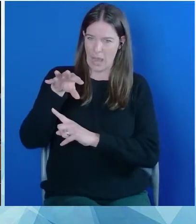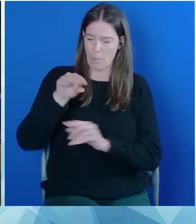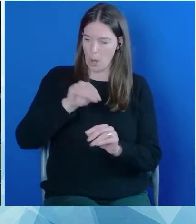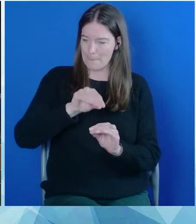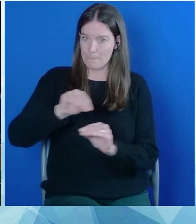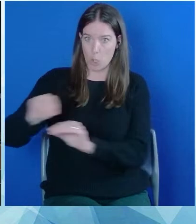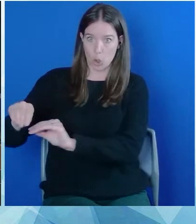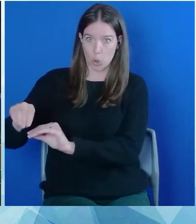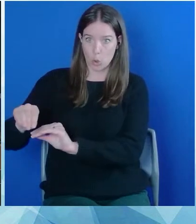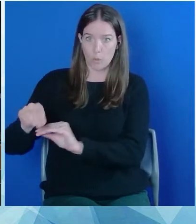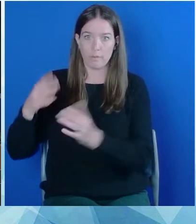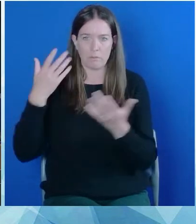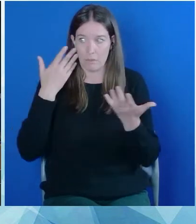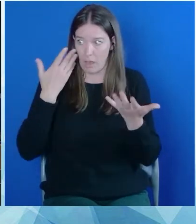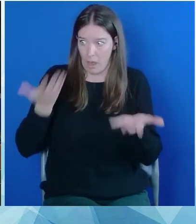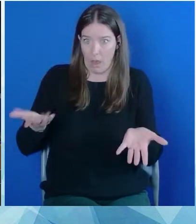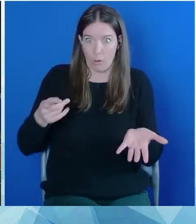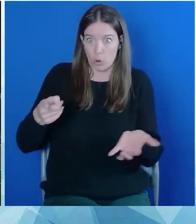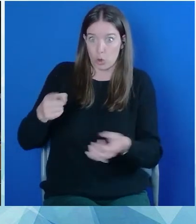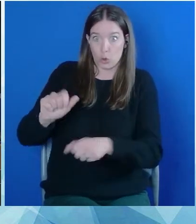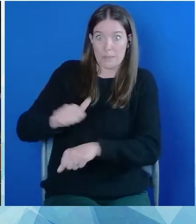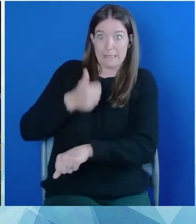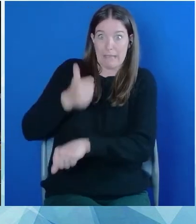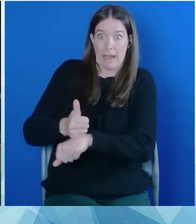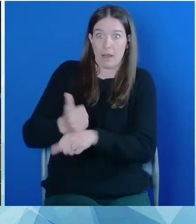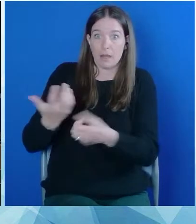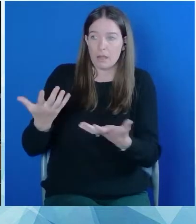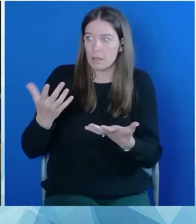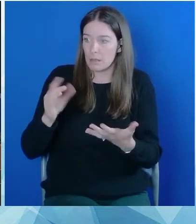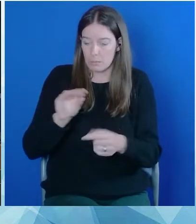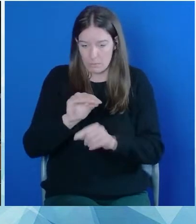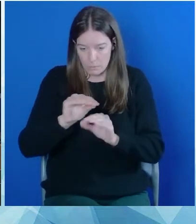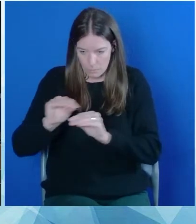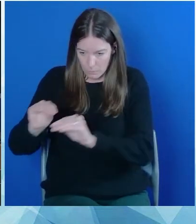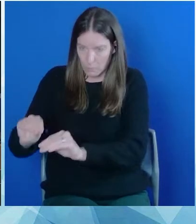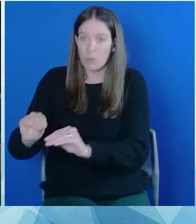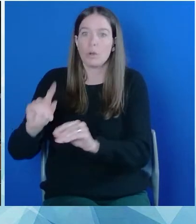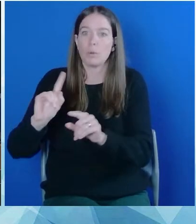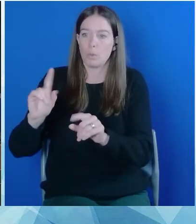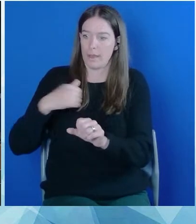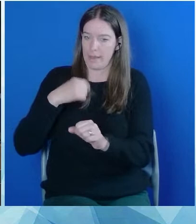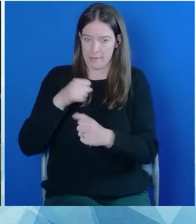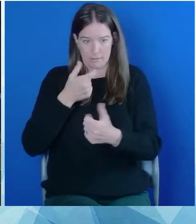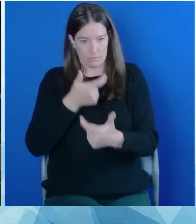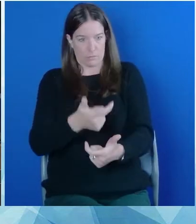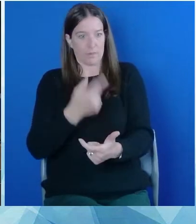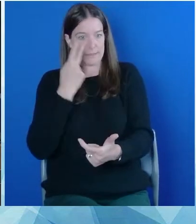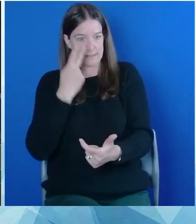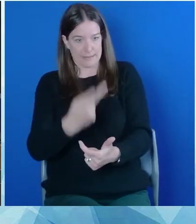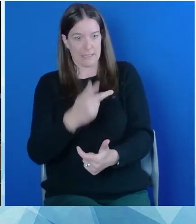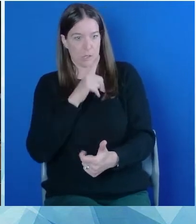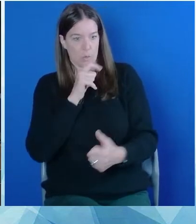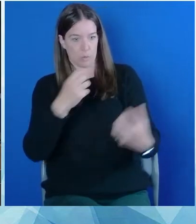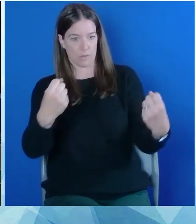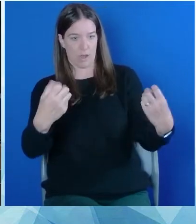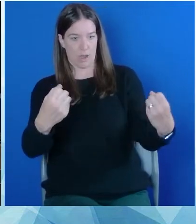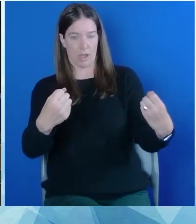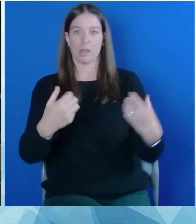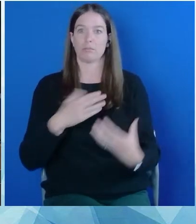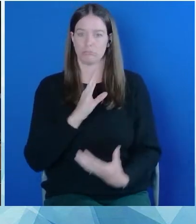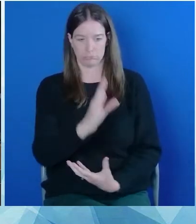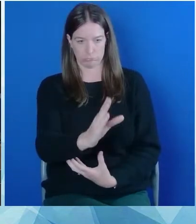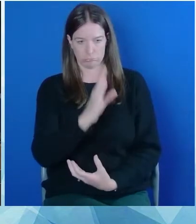Wherever, I don't know, you set it up that way. I don't know what's going to be best for you as far as the monitors and people who are watching the stream.